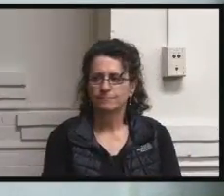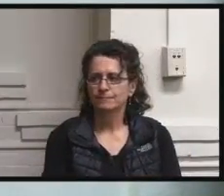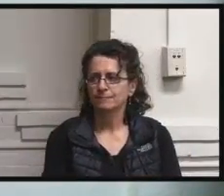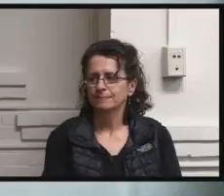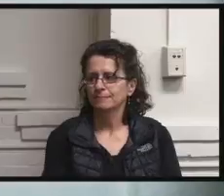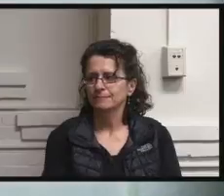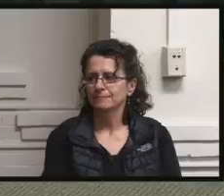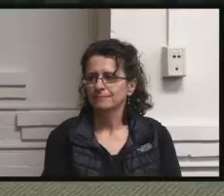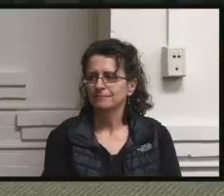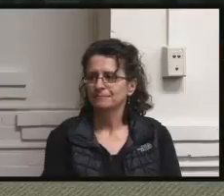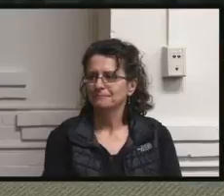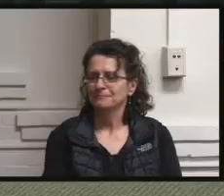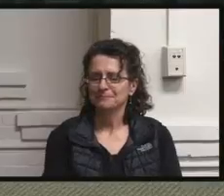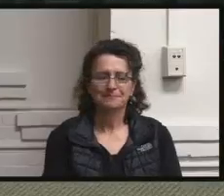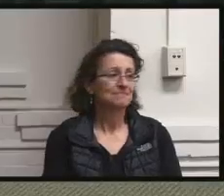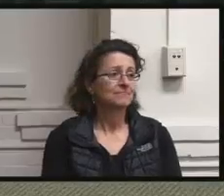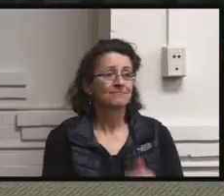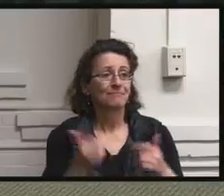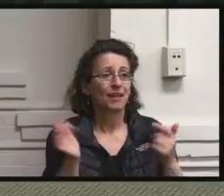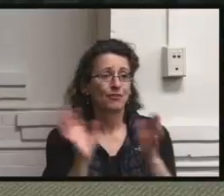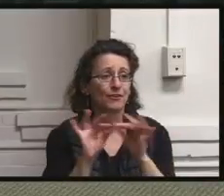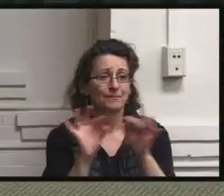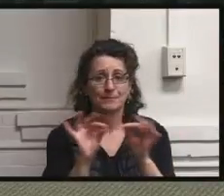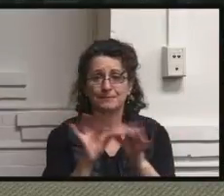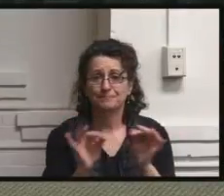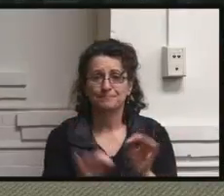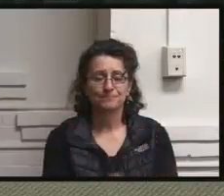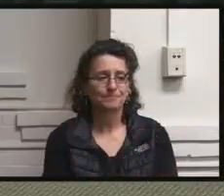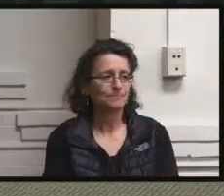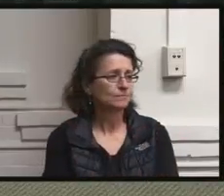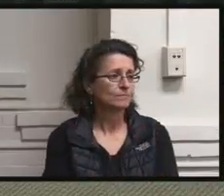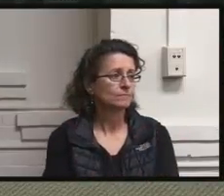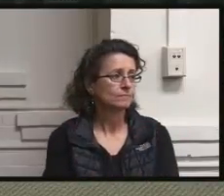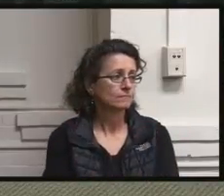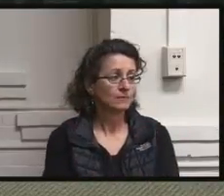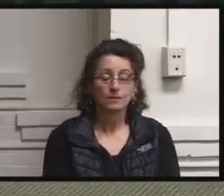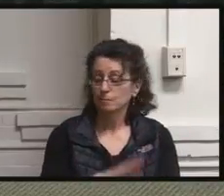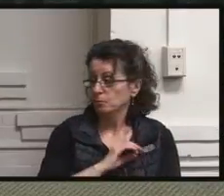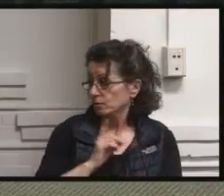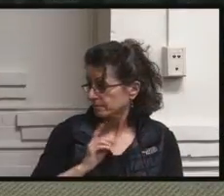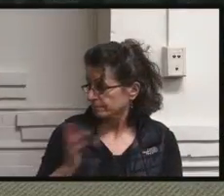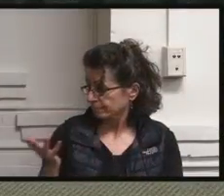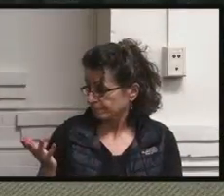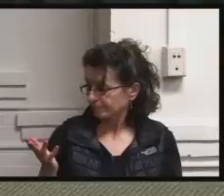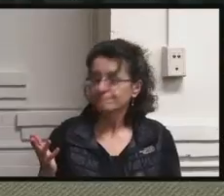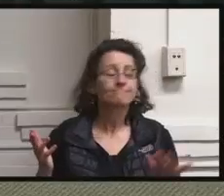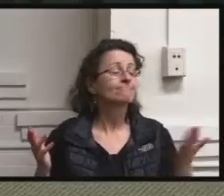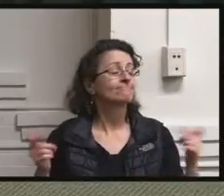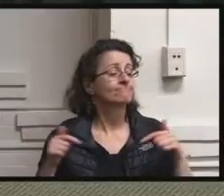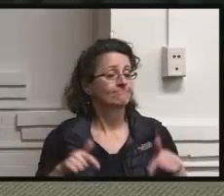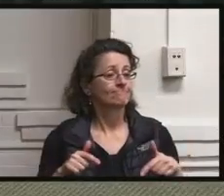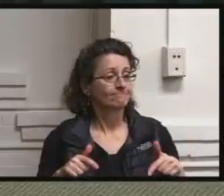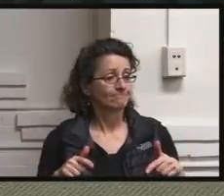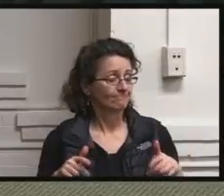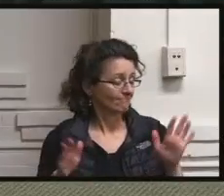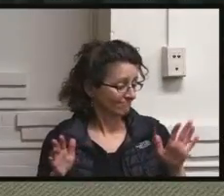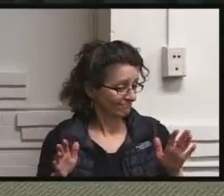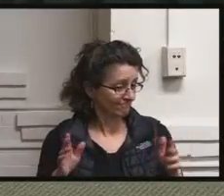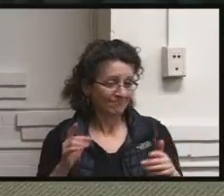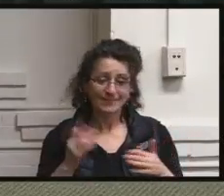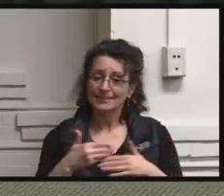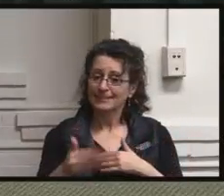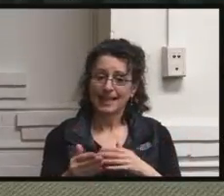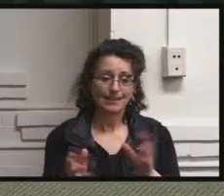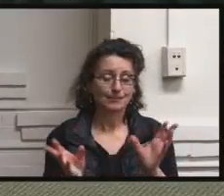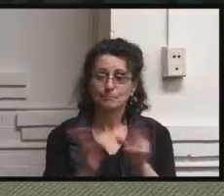Any further comments from anybody who's in attendance? Anybody on the board? Well, this matter will be back on the agenda